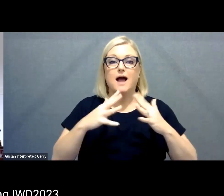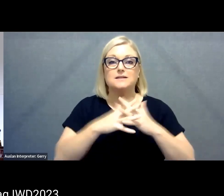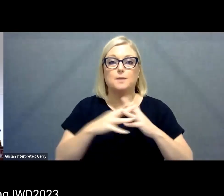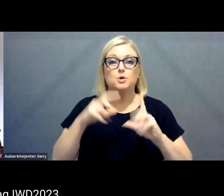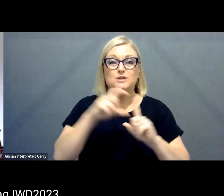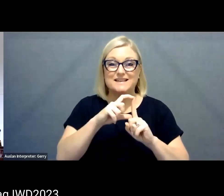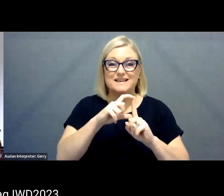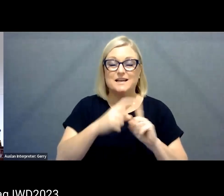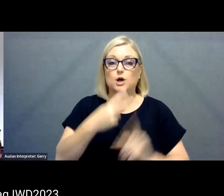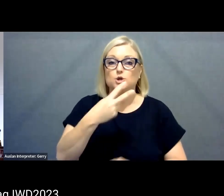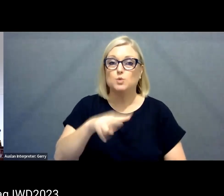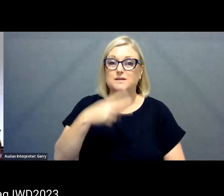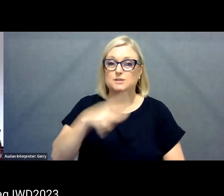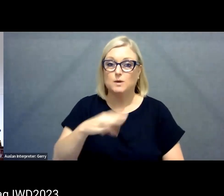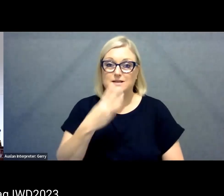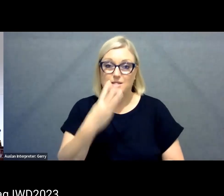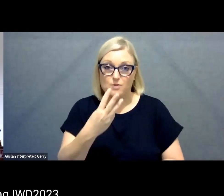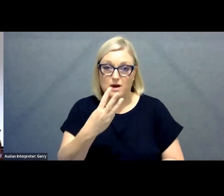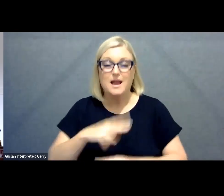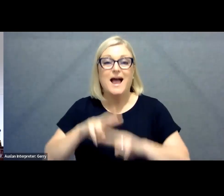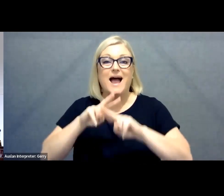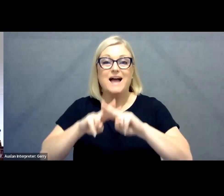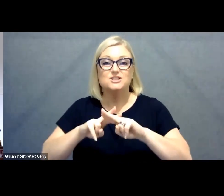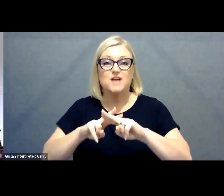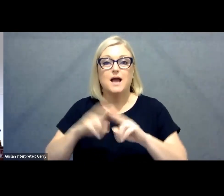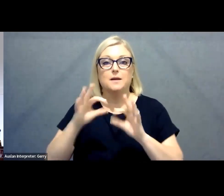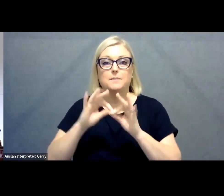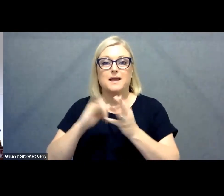IWD2023 and hashtag BSL Talks.